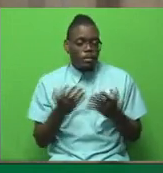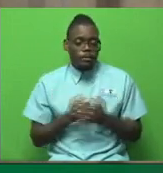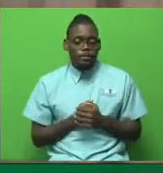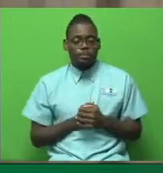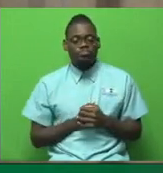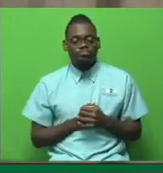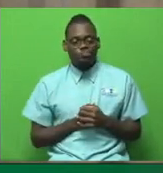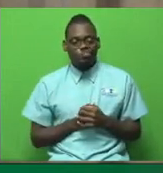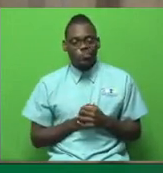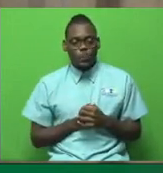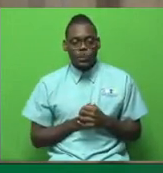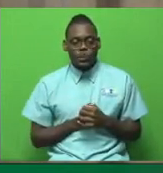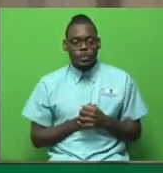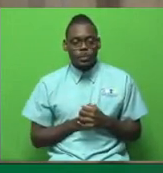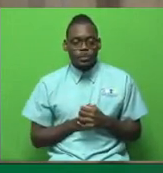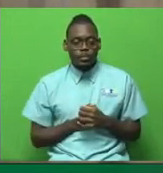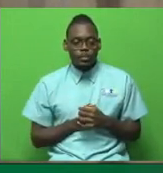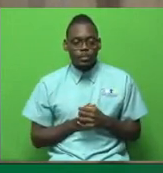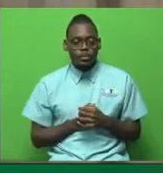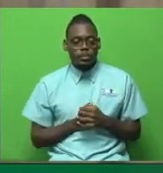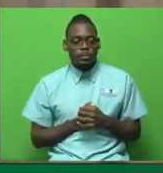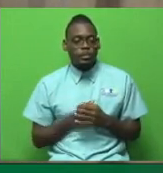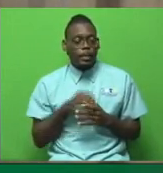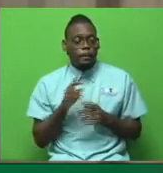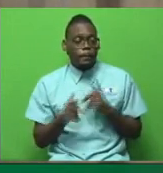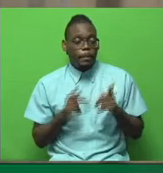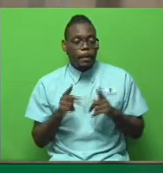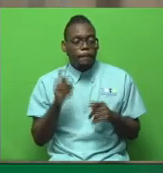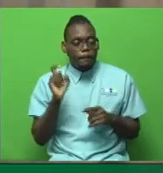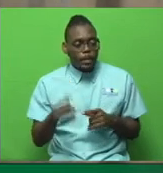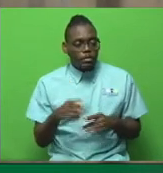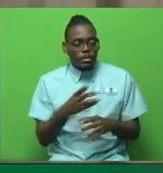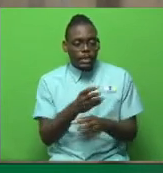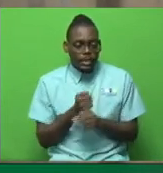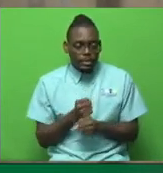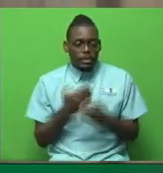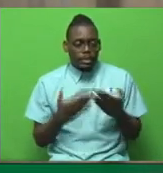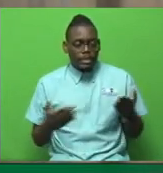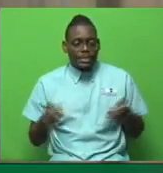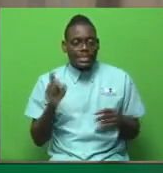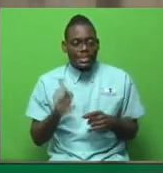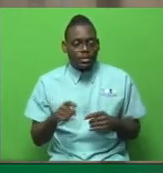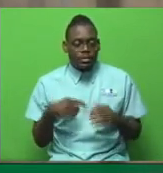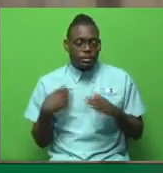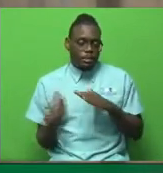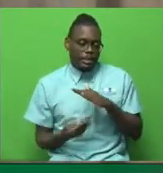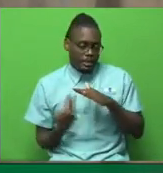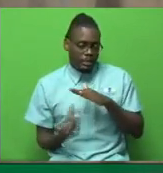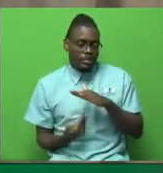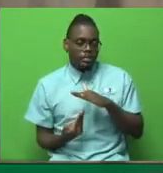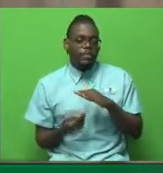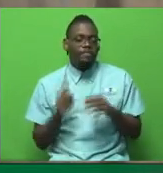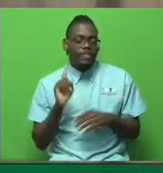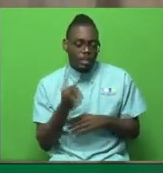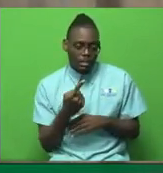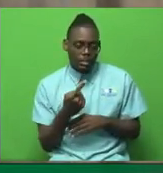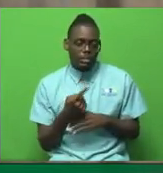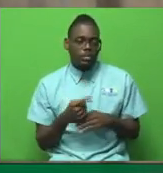you have to satisfy these sick needs first what our basic needs water